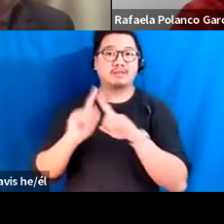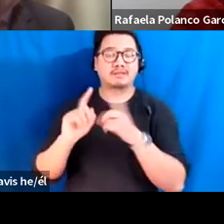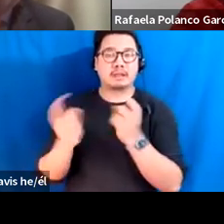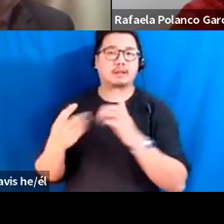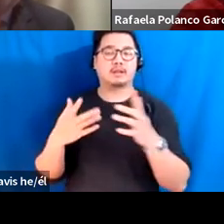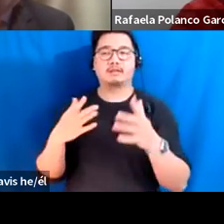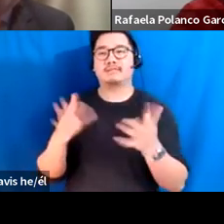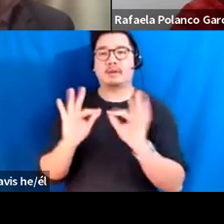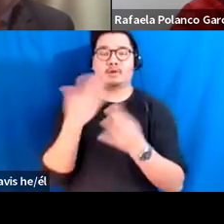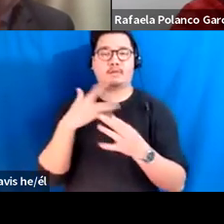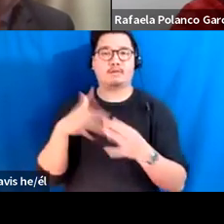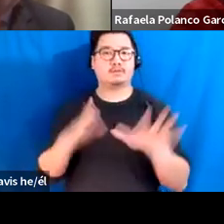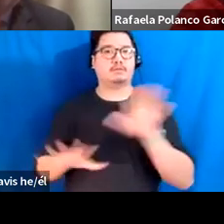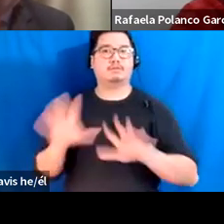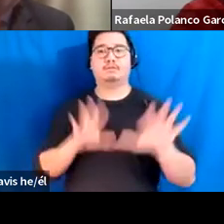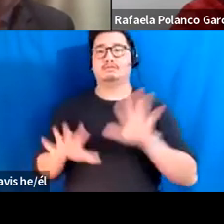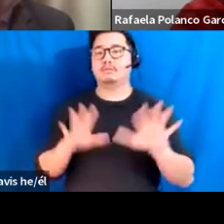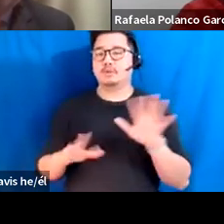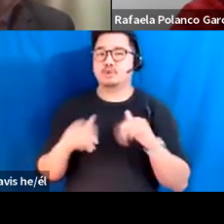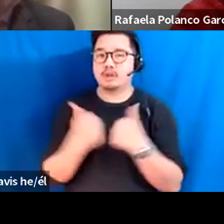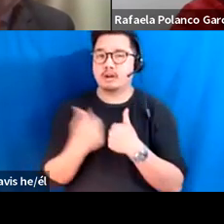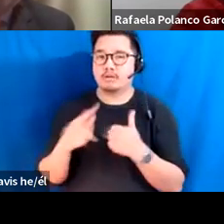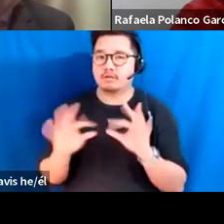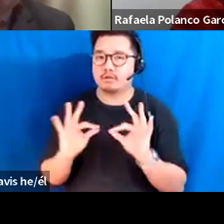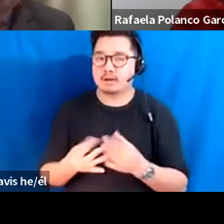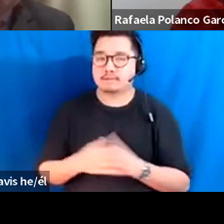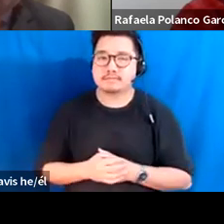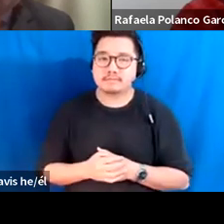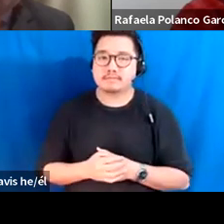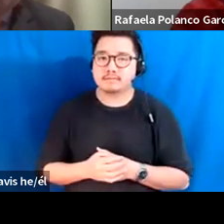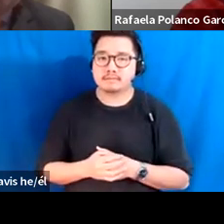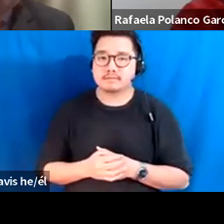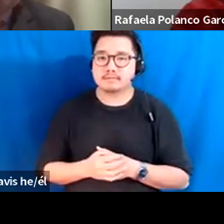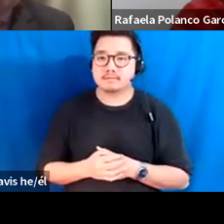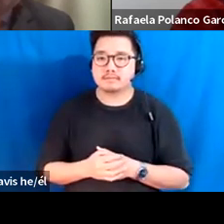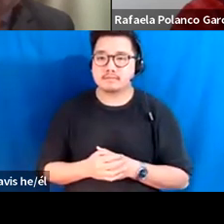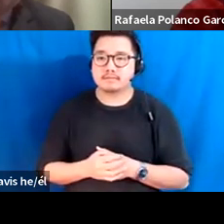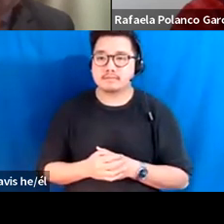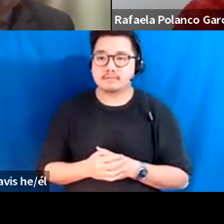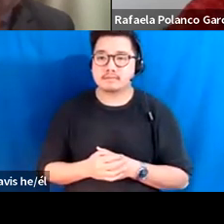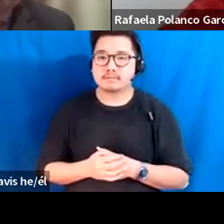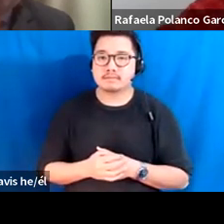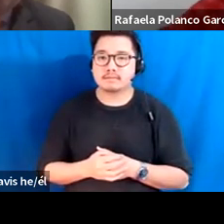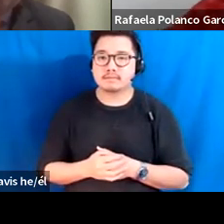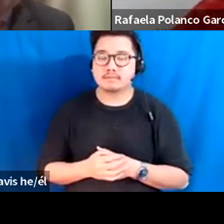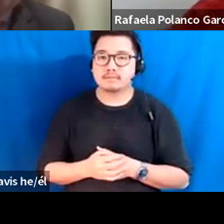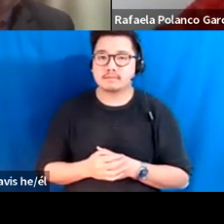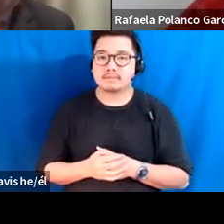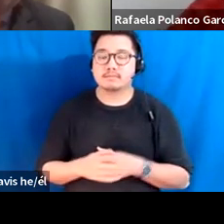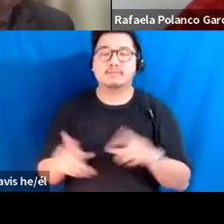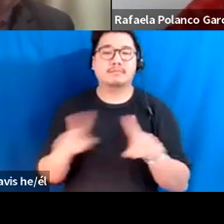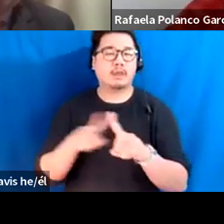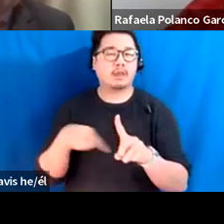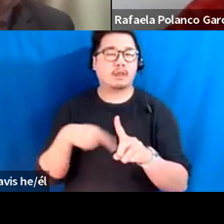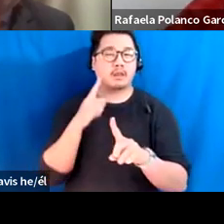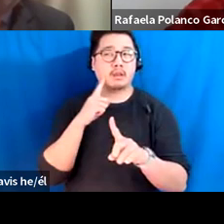for our families but i do think we need to get to the place where we have basically three different stages that